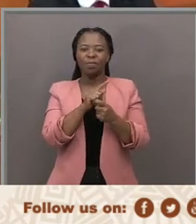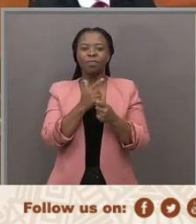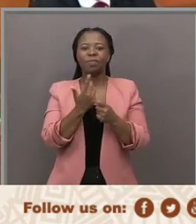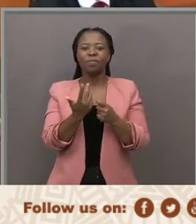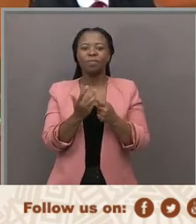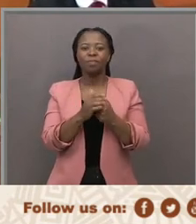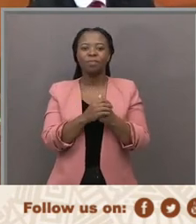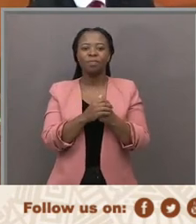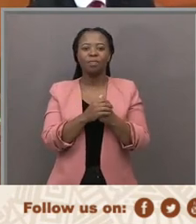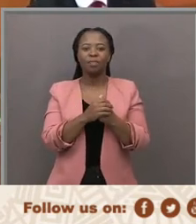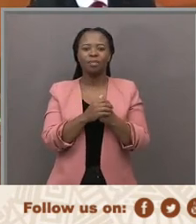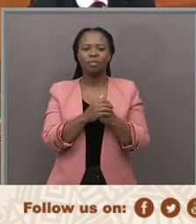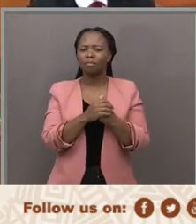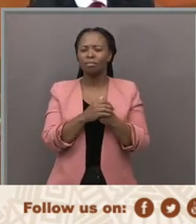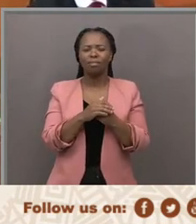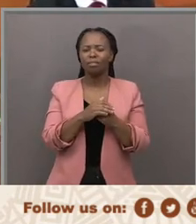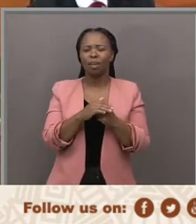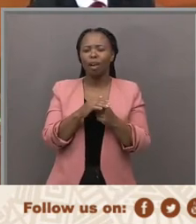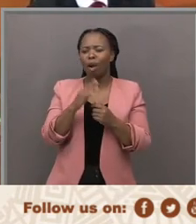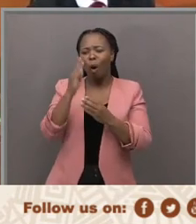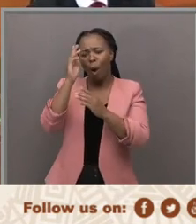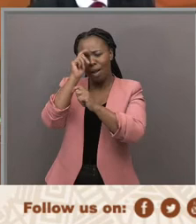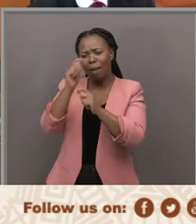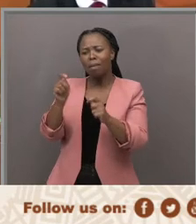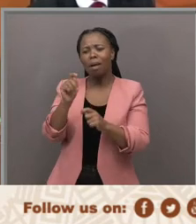No, it's not about you, Honorable Msimang.